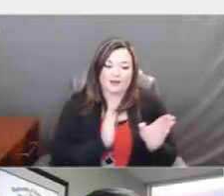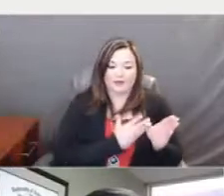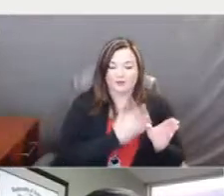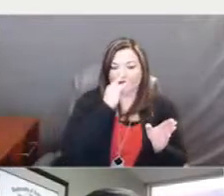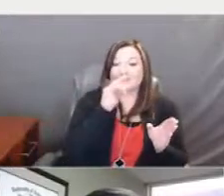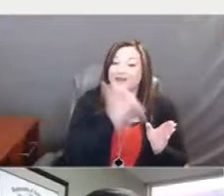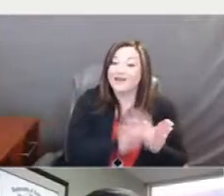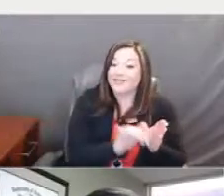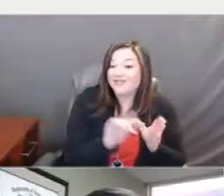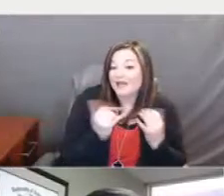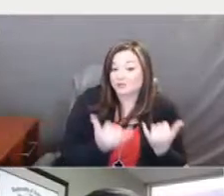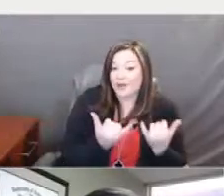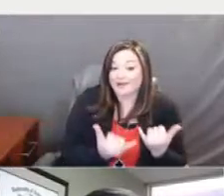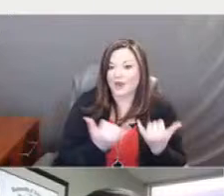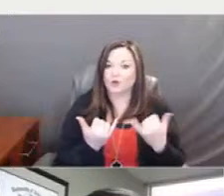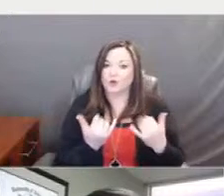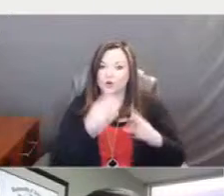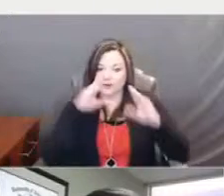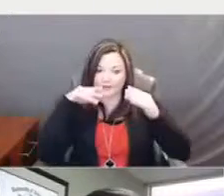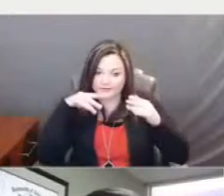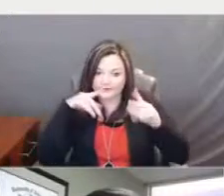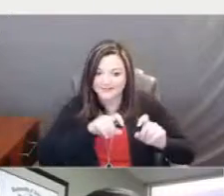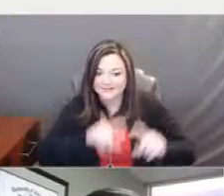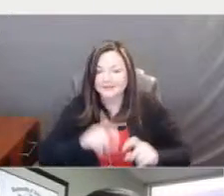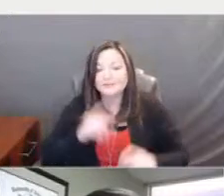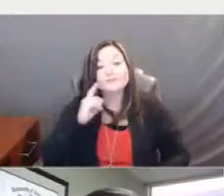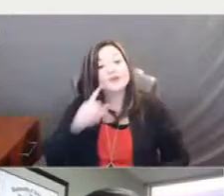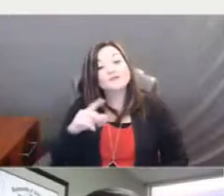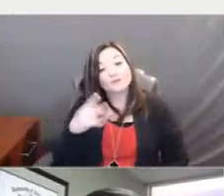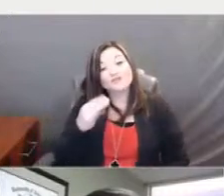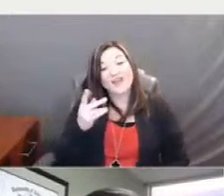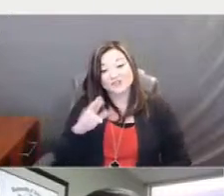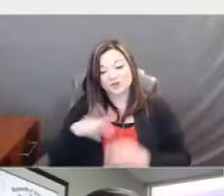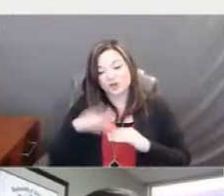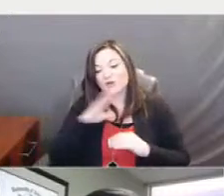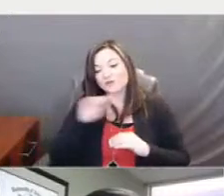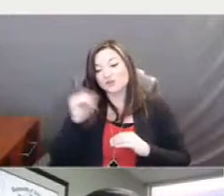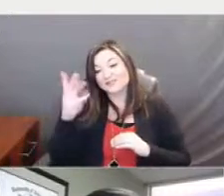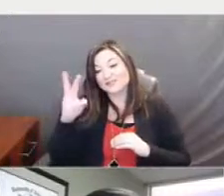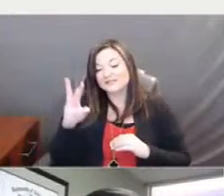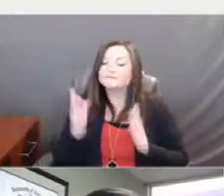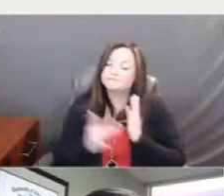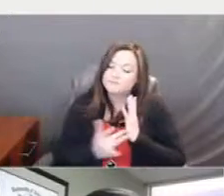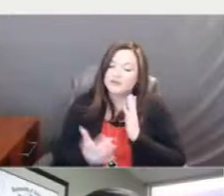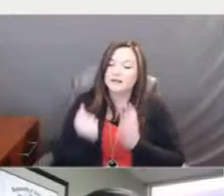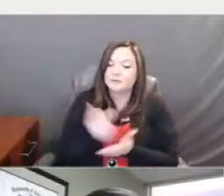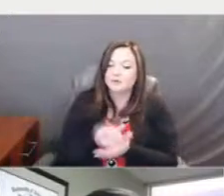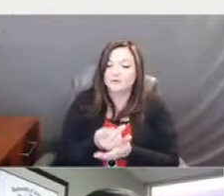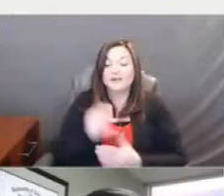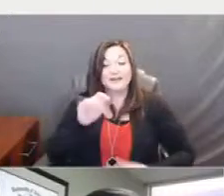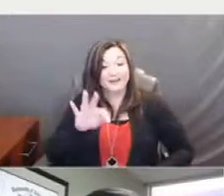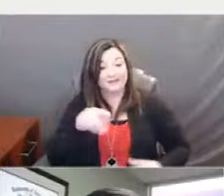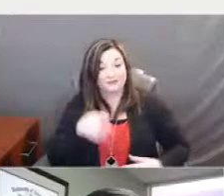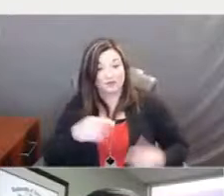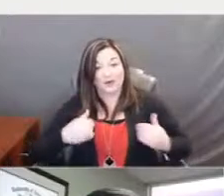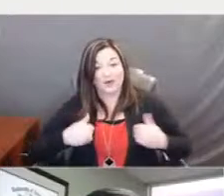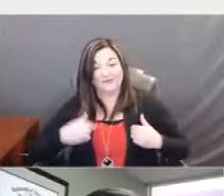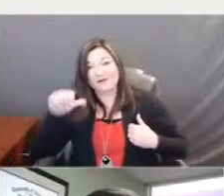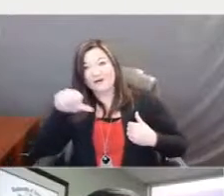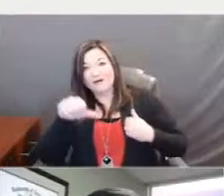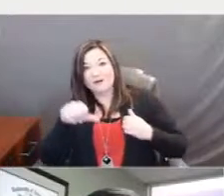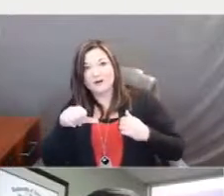now. But still, for those kids 16 and up for Pfizer, it is technically approved. For kids who have underlying health